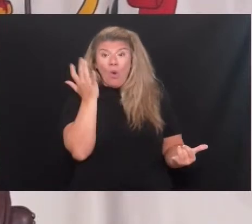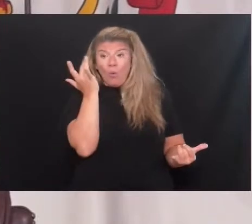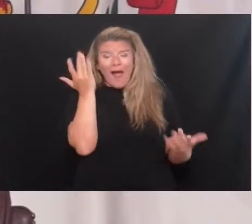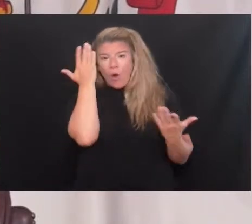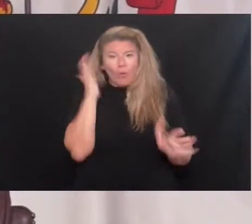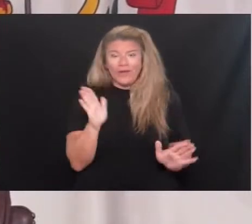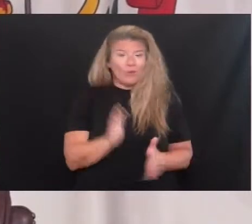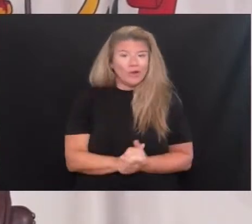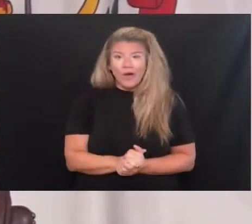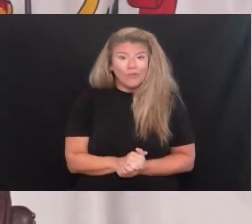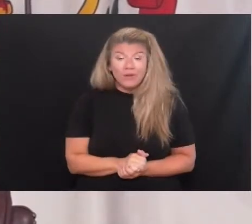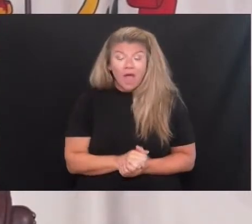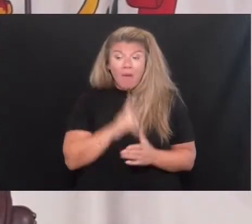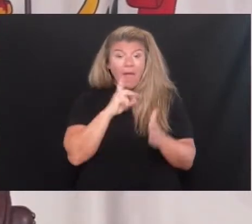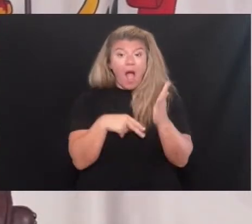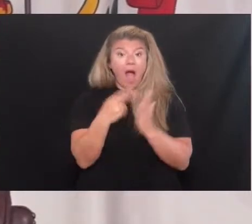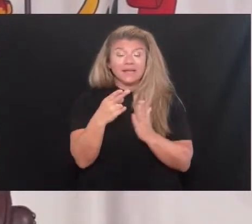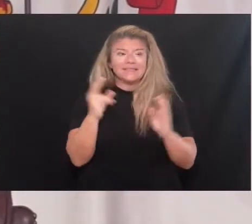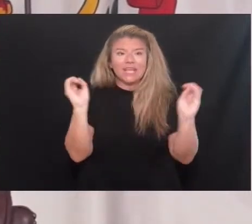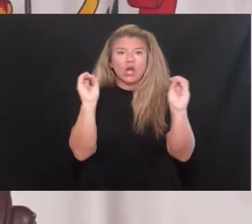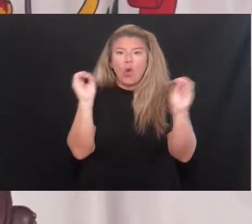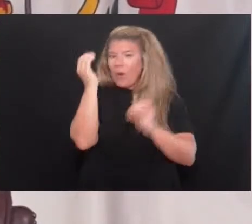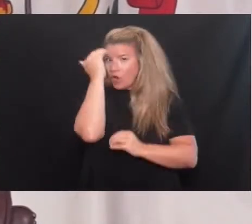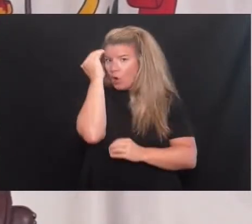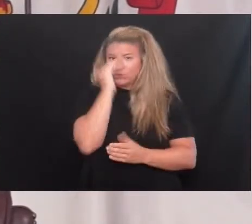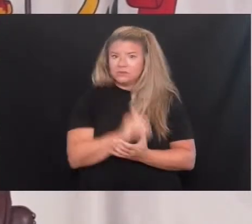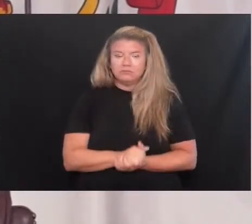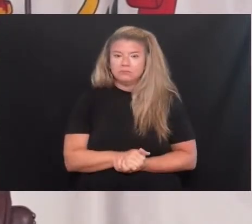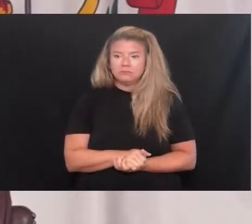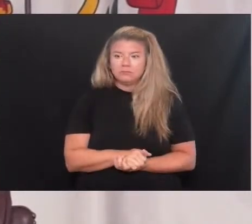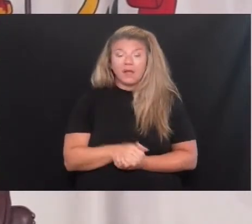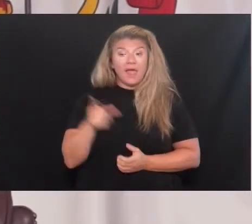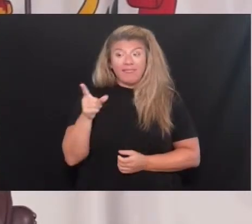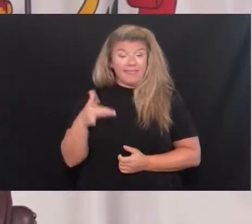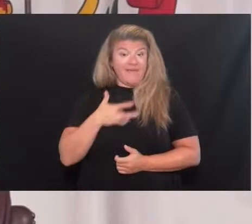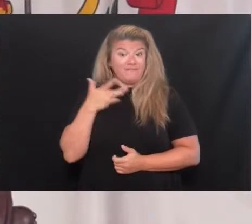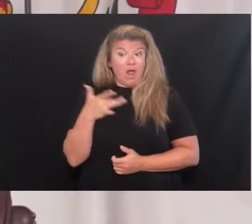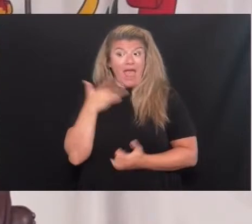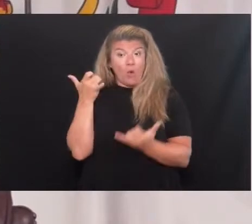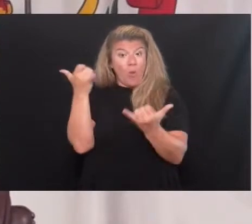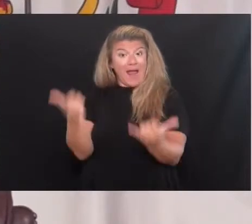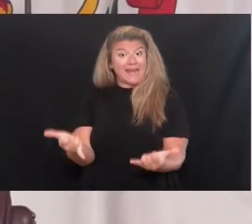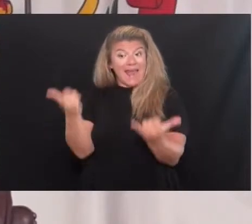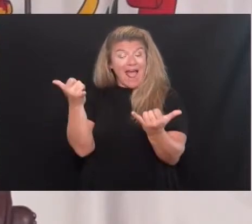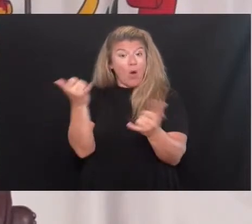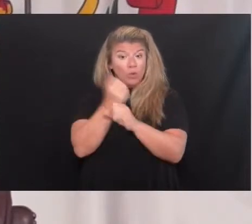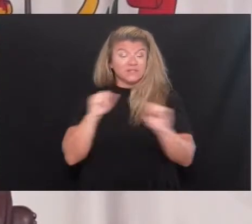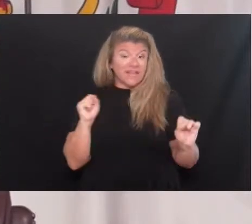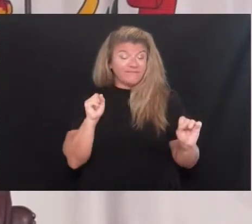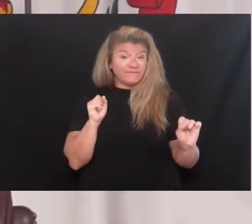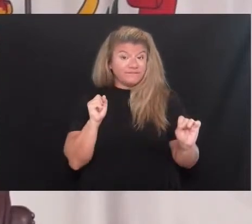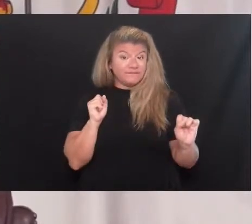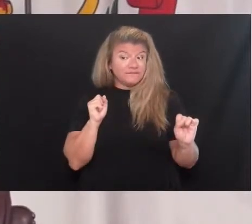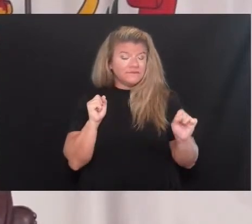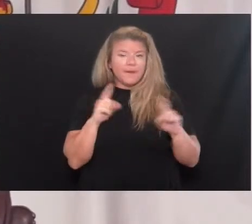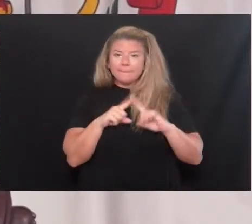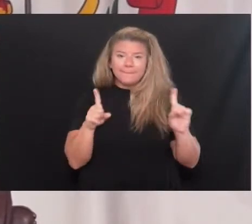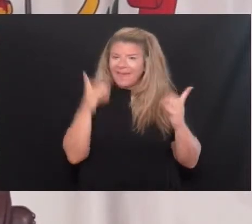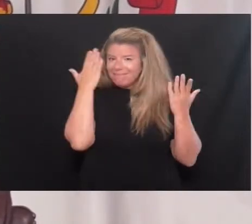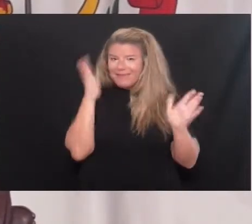they? They honestly don't know. They feel like right now we're really safe, but they don't